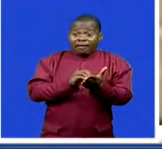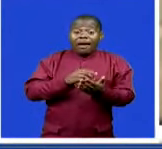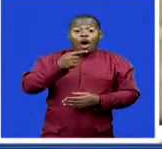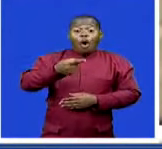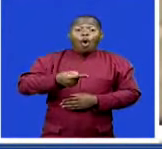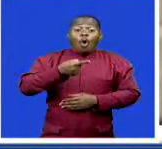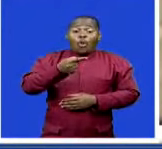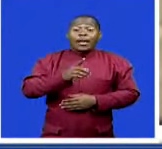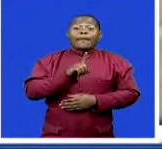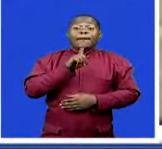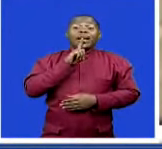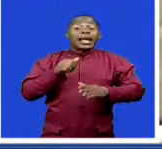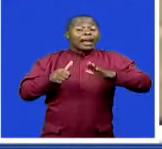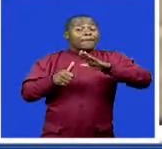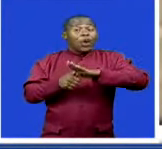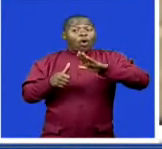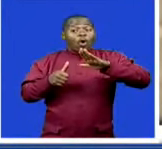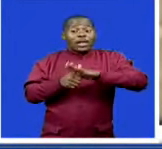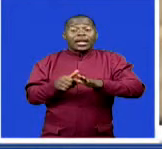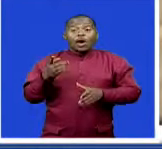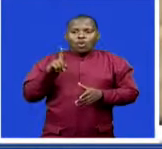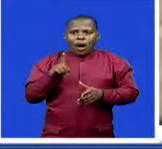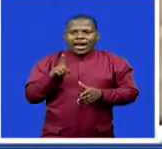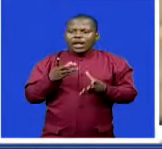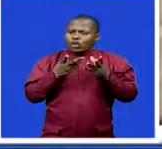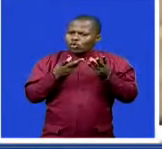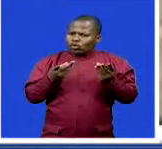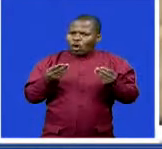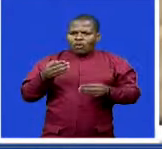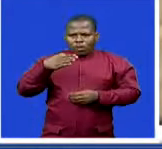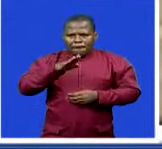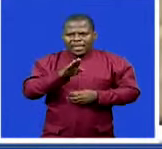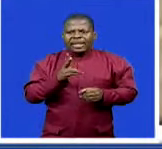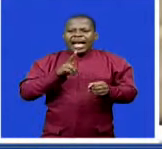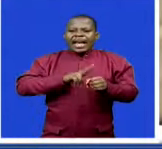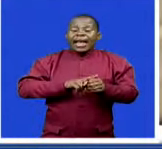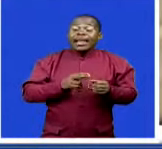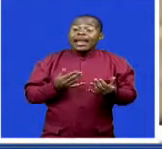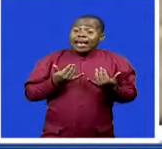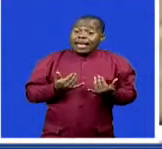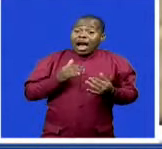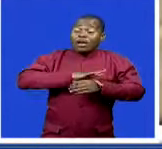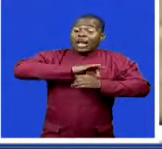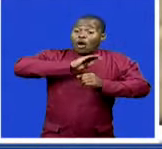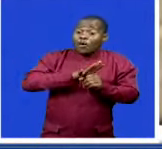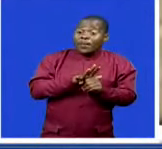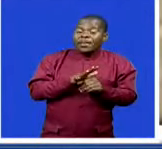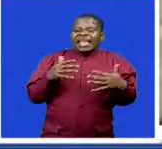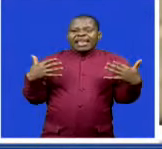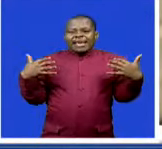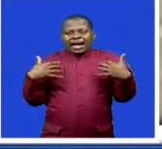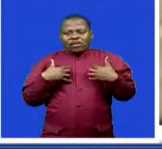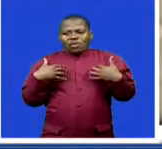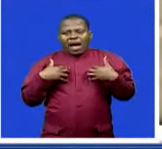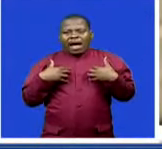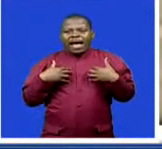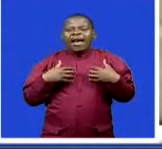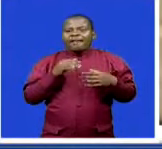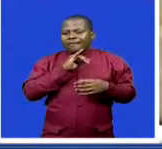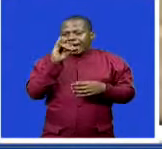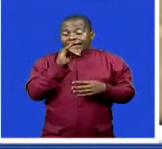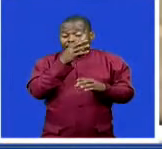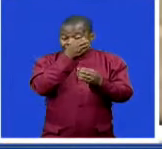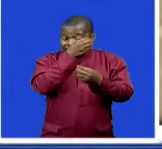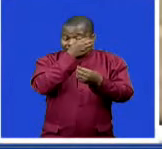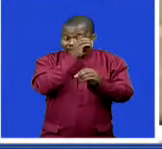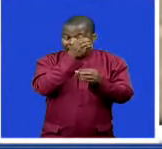but says I'm not managed. At first, I didn't because it's double COVID. Then we've got to test, we've got